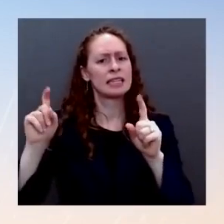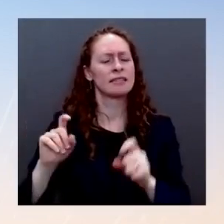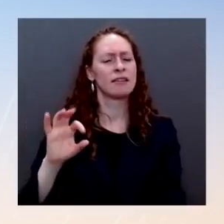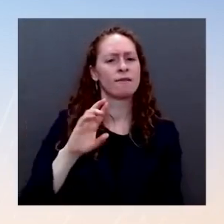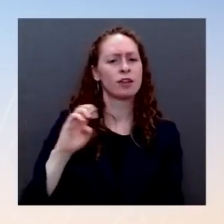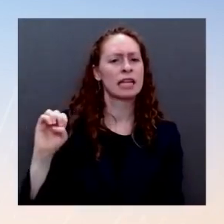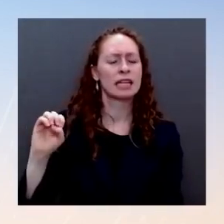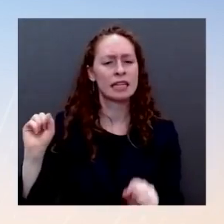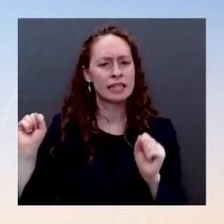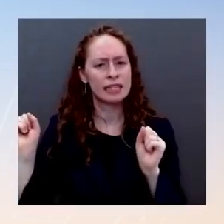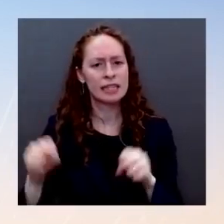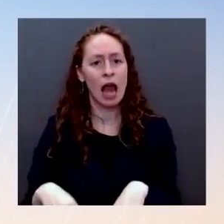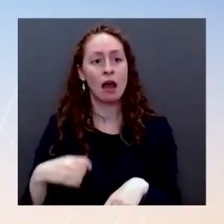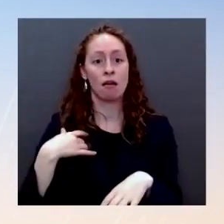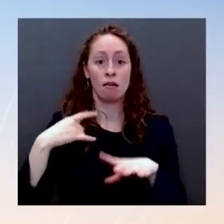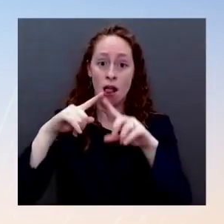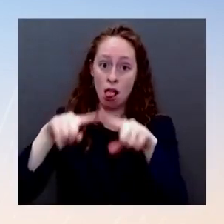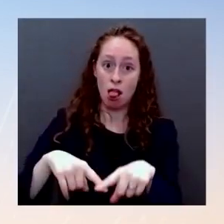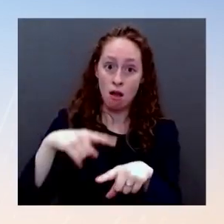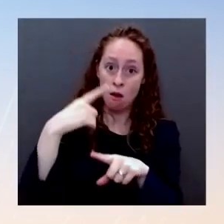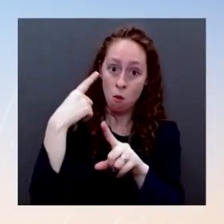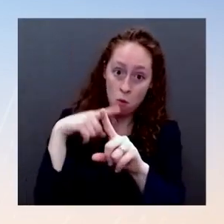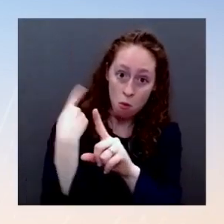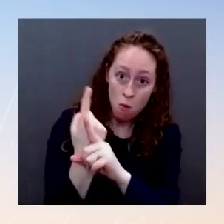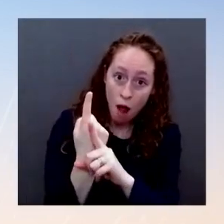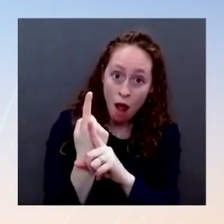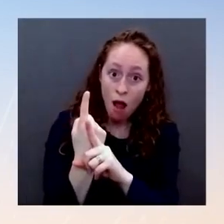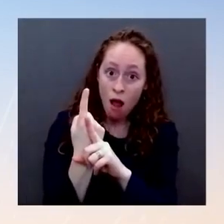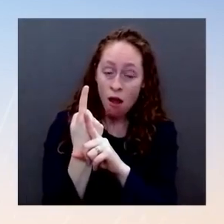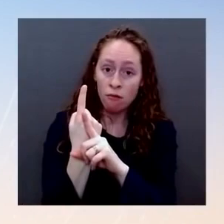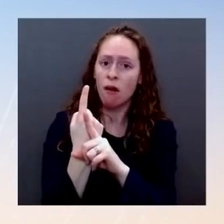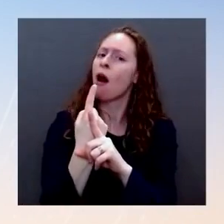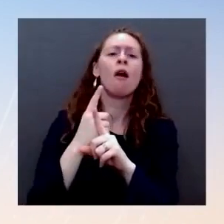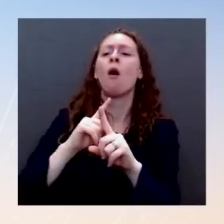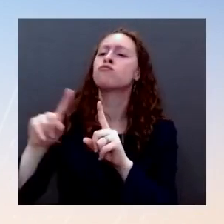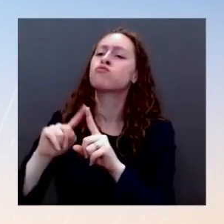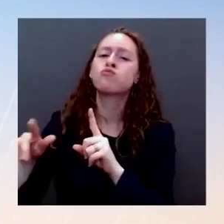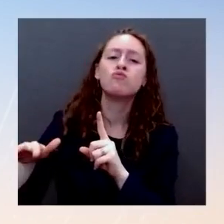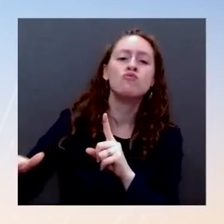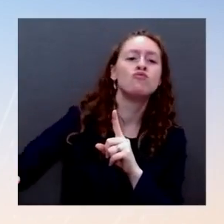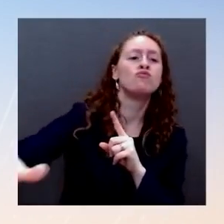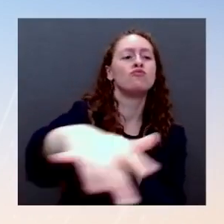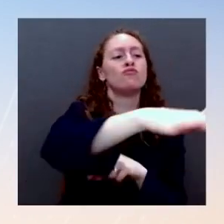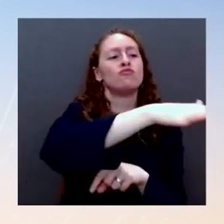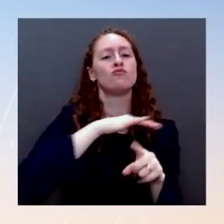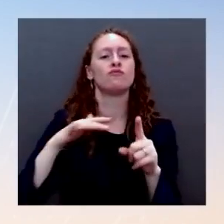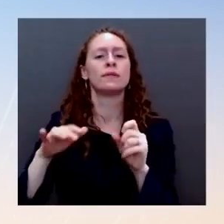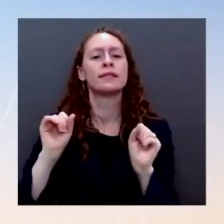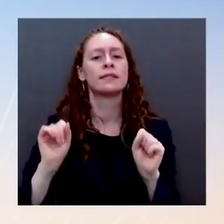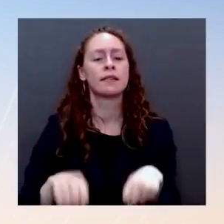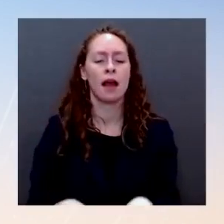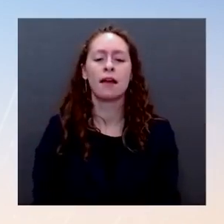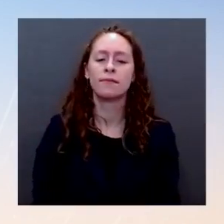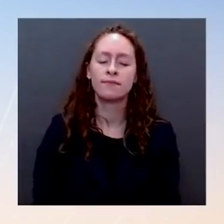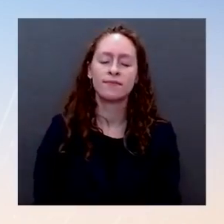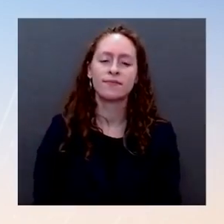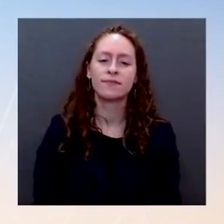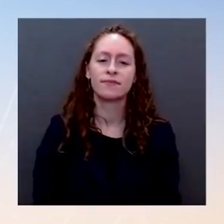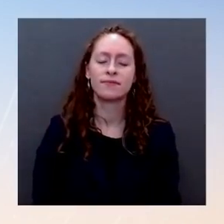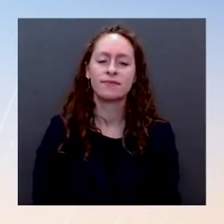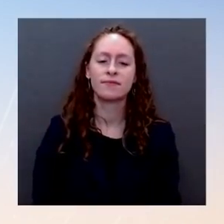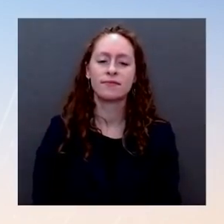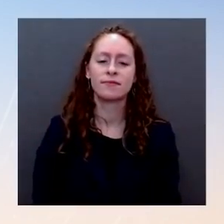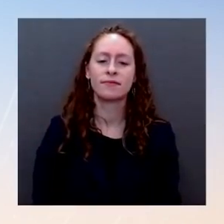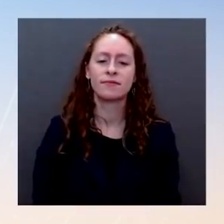million tests in our hands, doing it through an accelerated, expedited process. But we've also taken a number of additional steps to ensure the